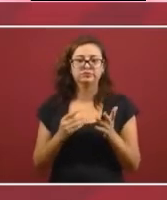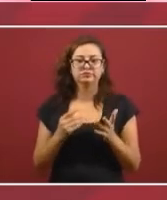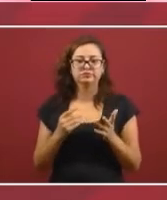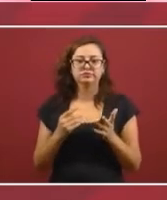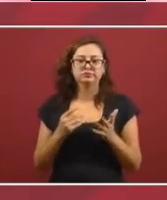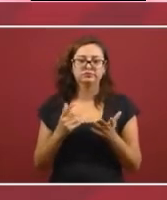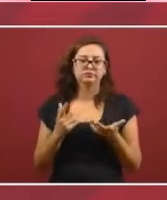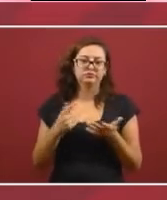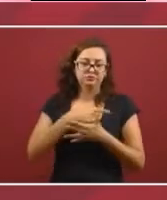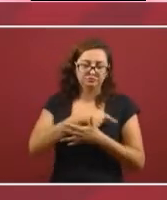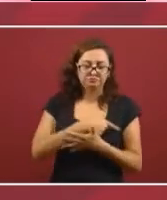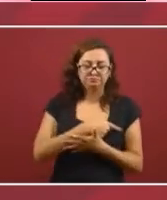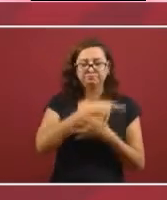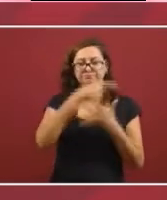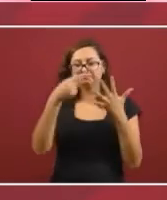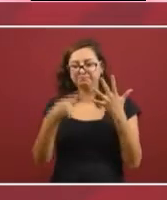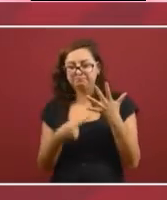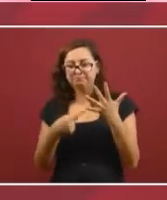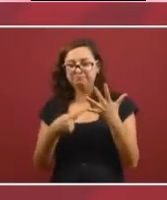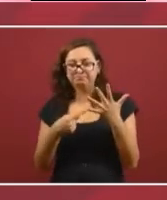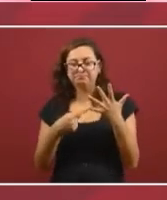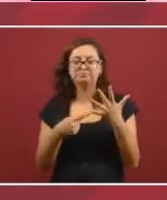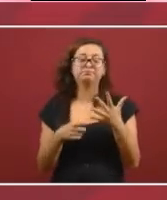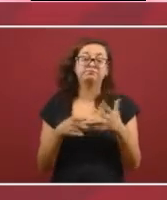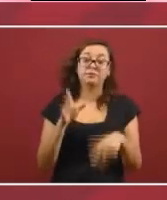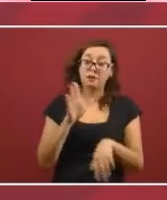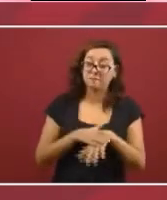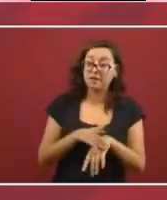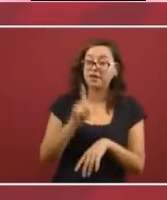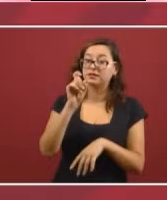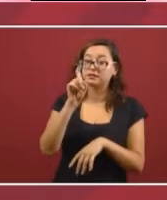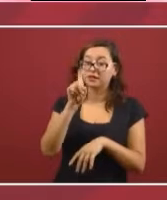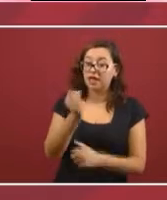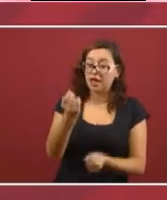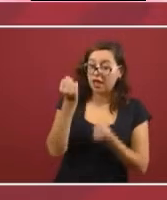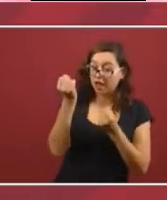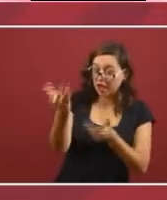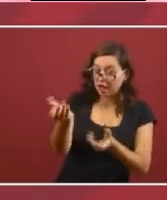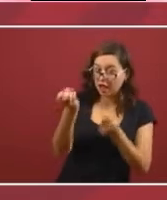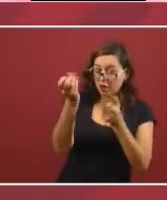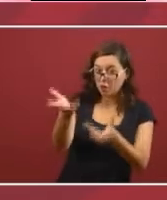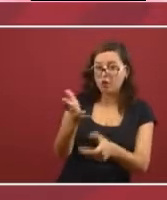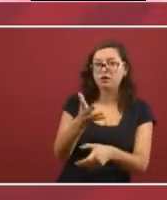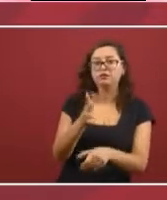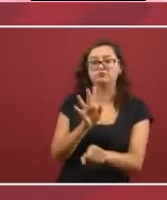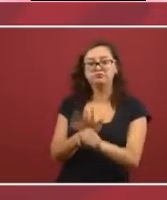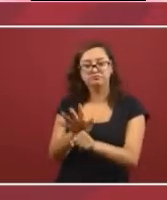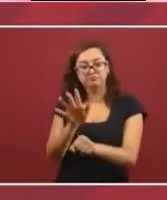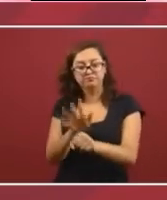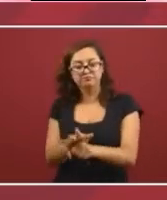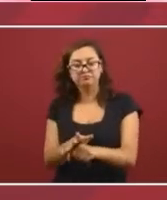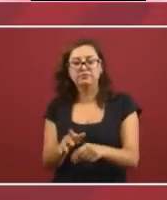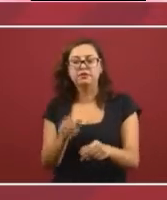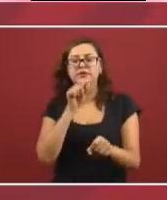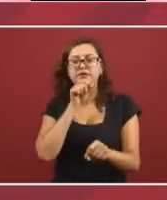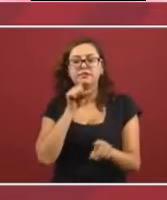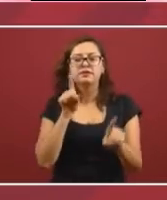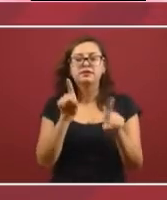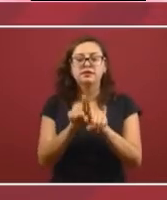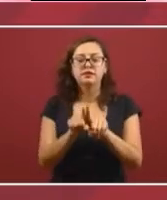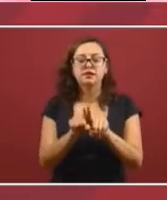state, including, among other things, to increase the water for the